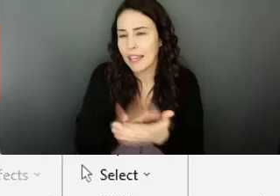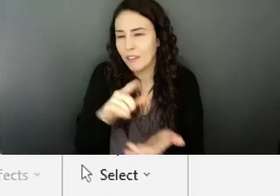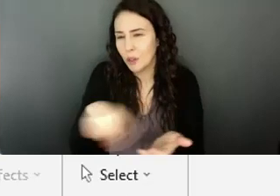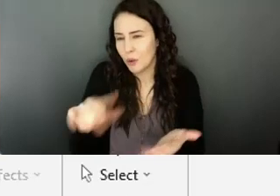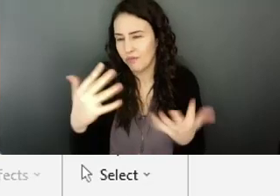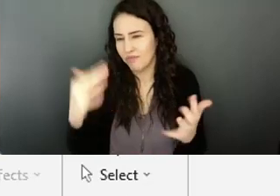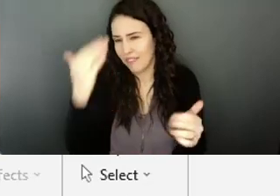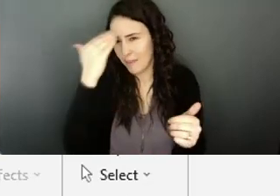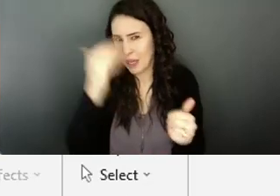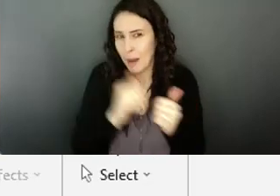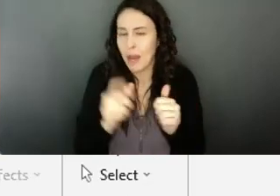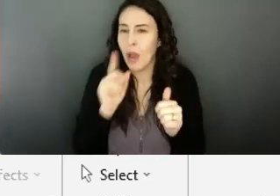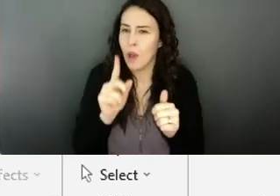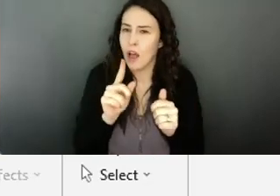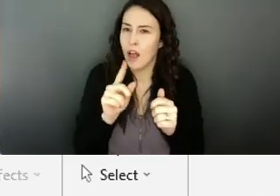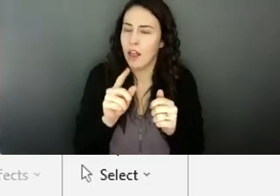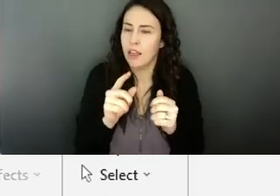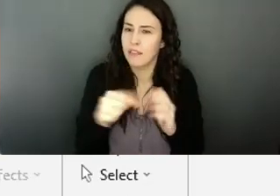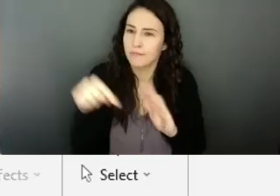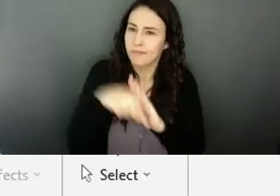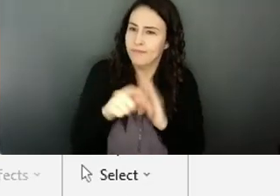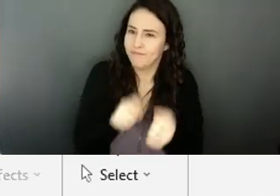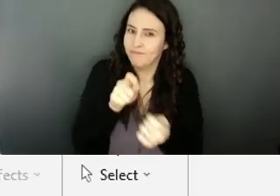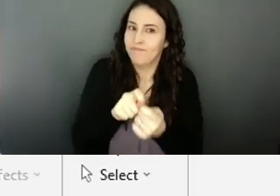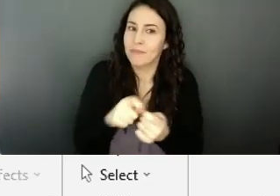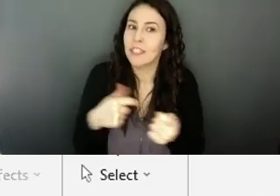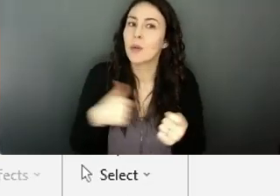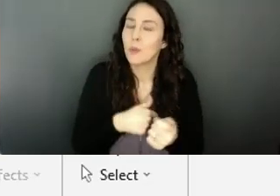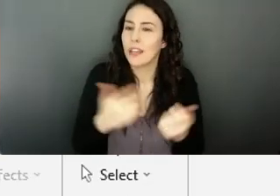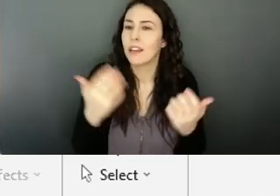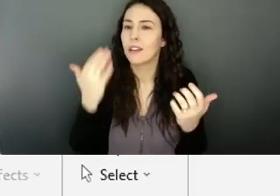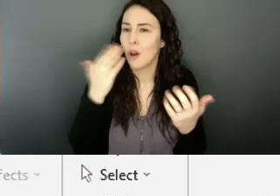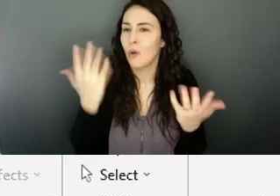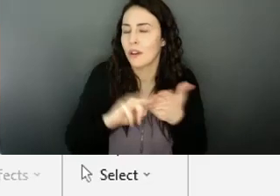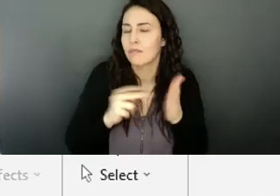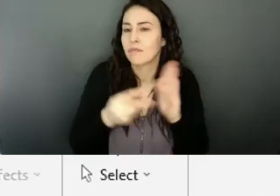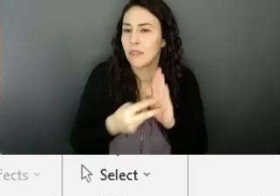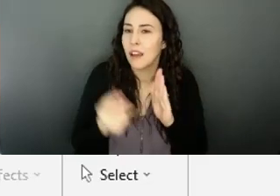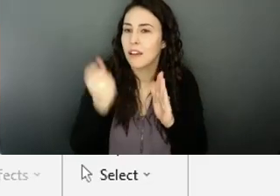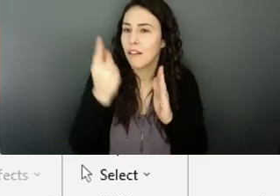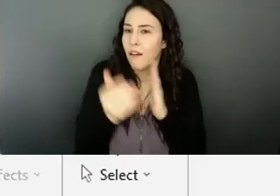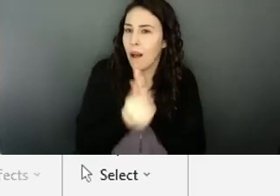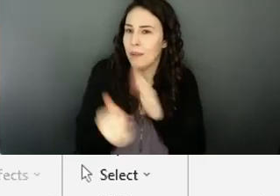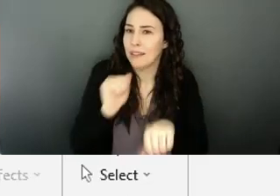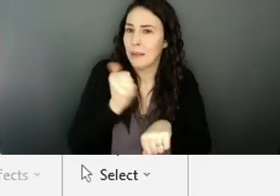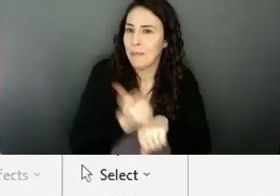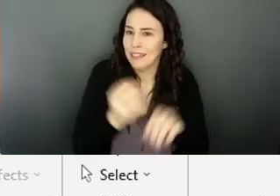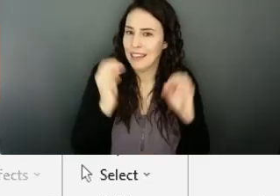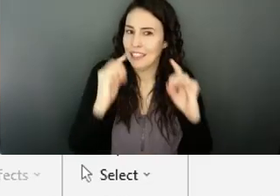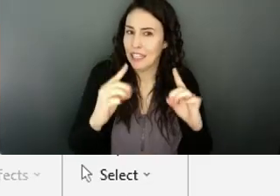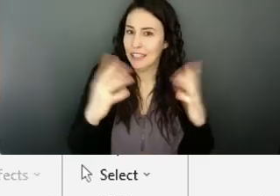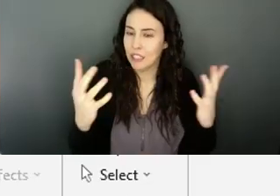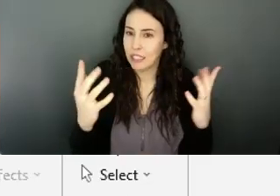very specific about them. We know what competency-based education is. Competencies that